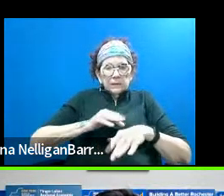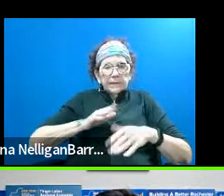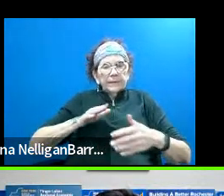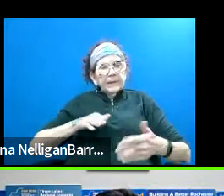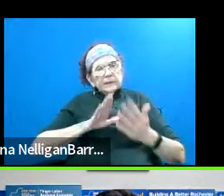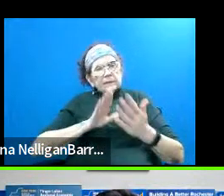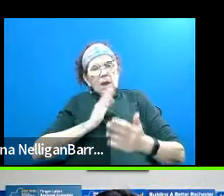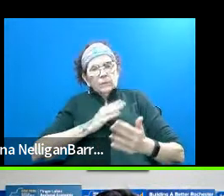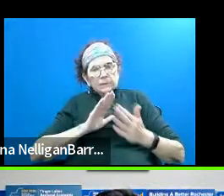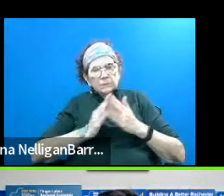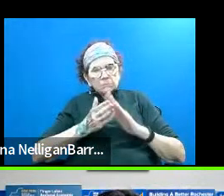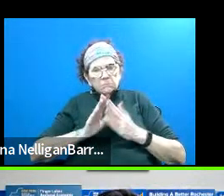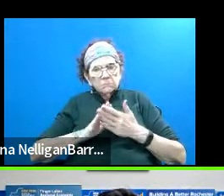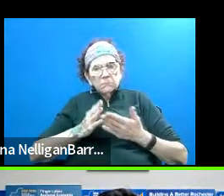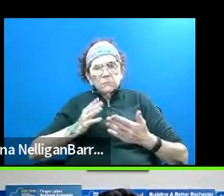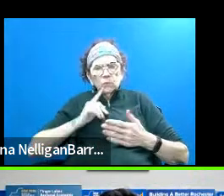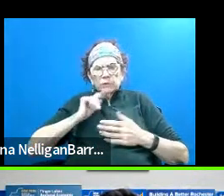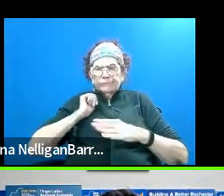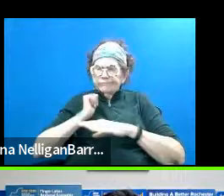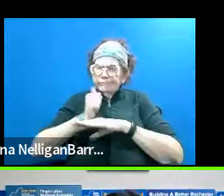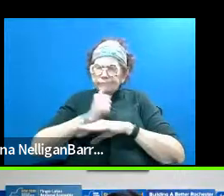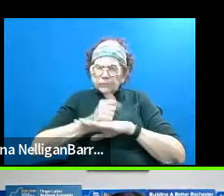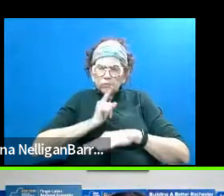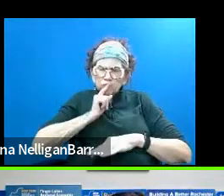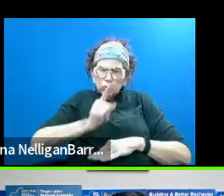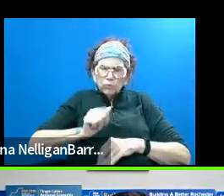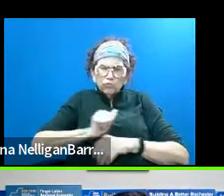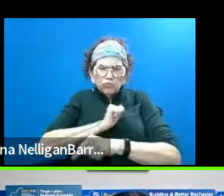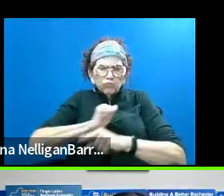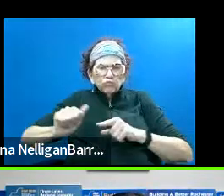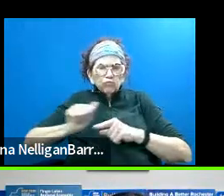well beyond all of us.